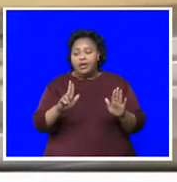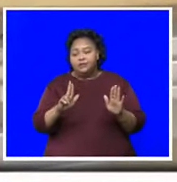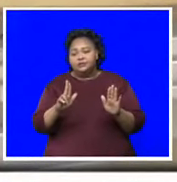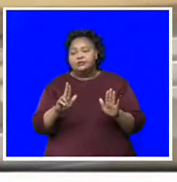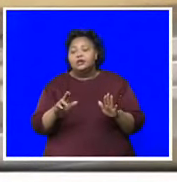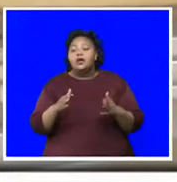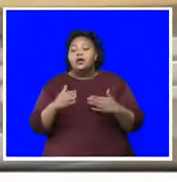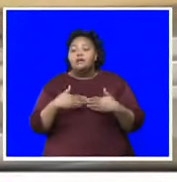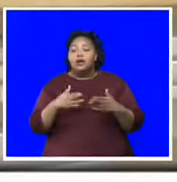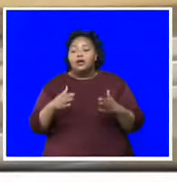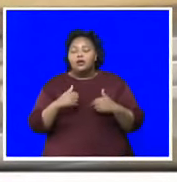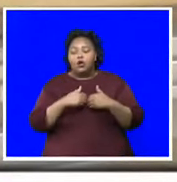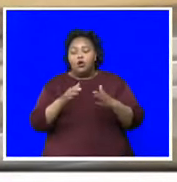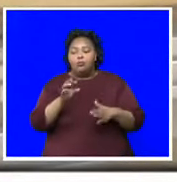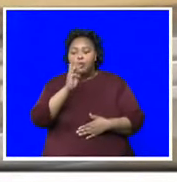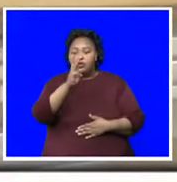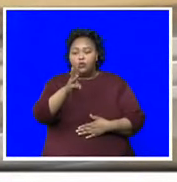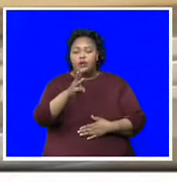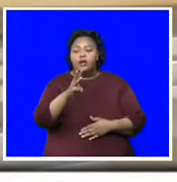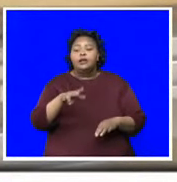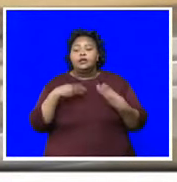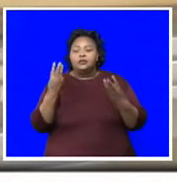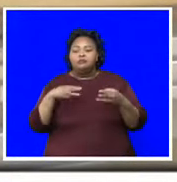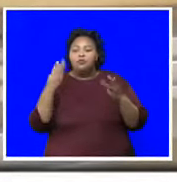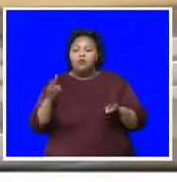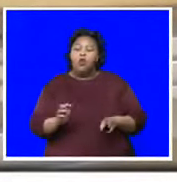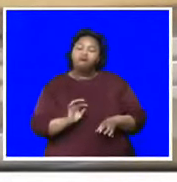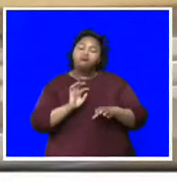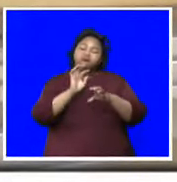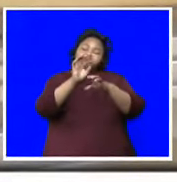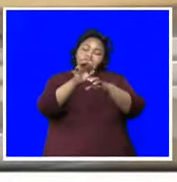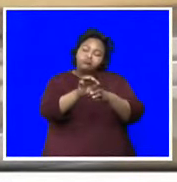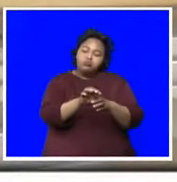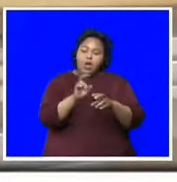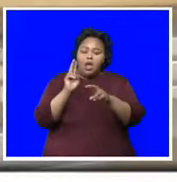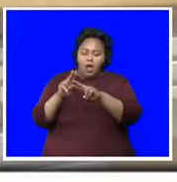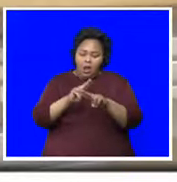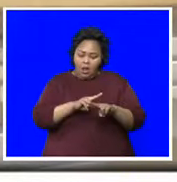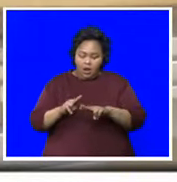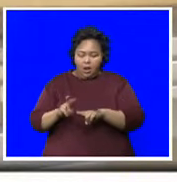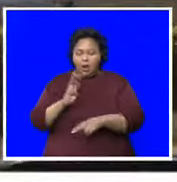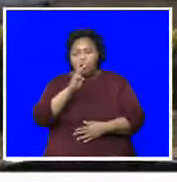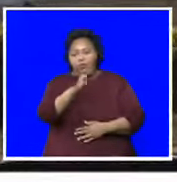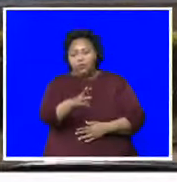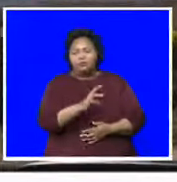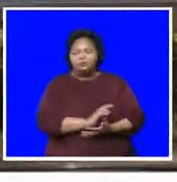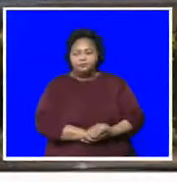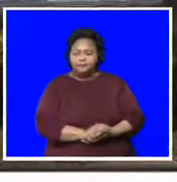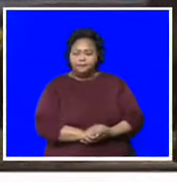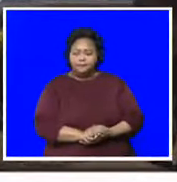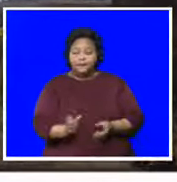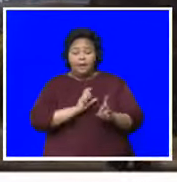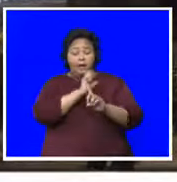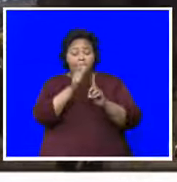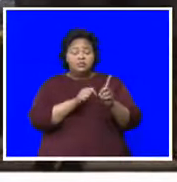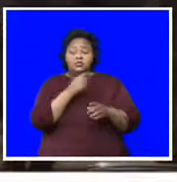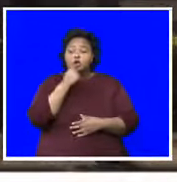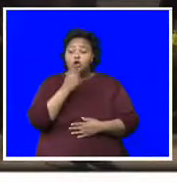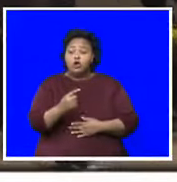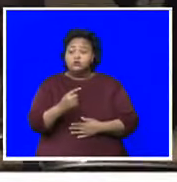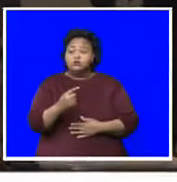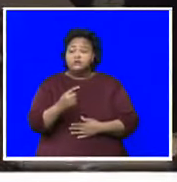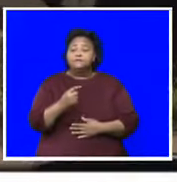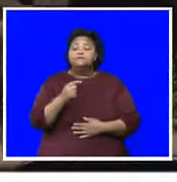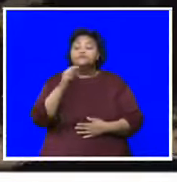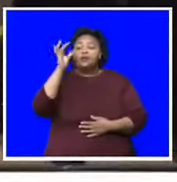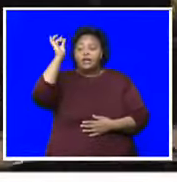labo labanelithuba lokuthi sebangeda bavele bacale befike. Dlamini says their majesties will